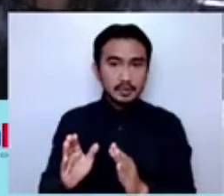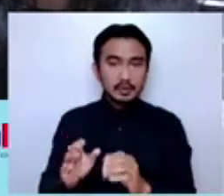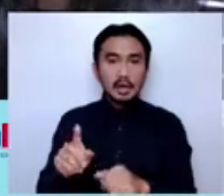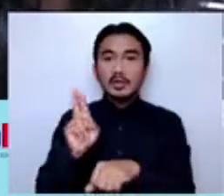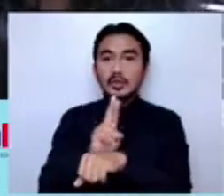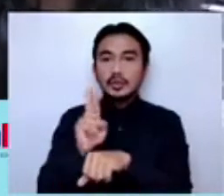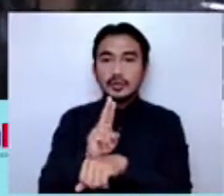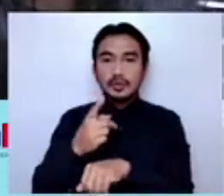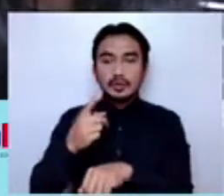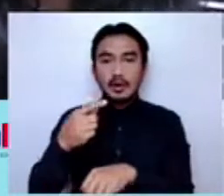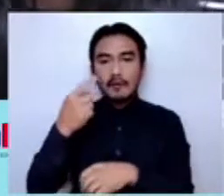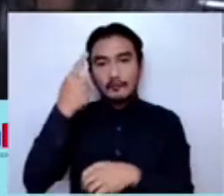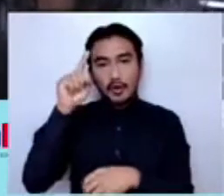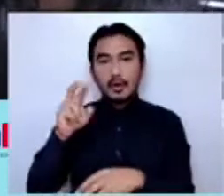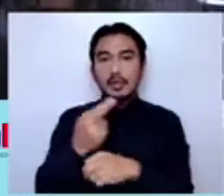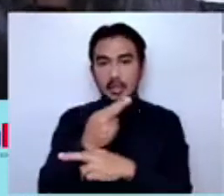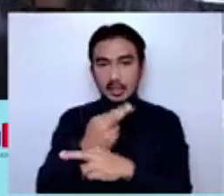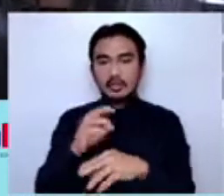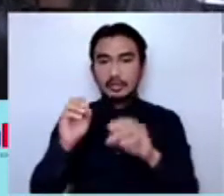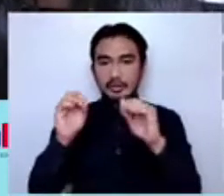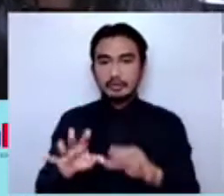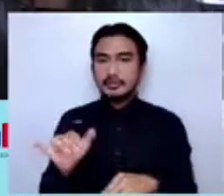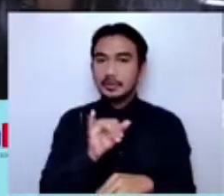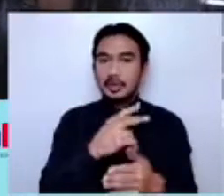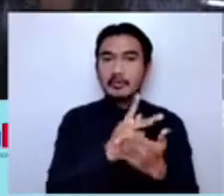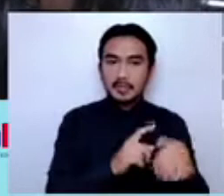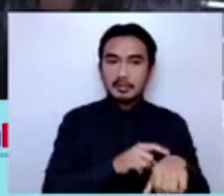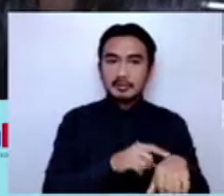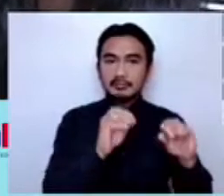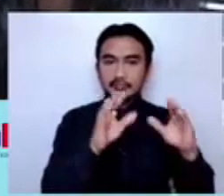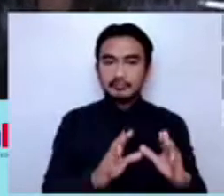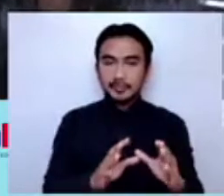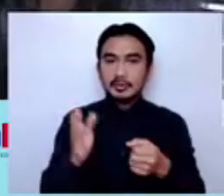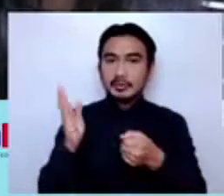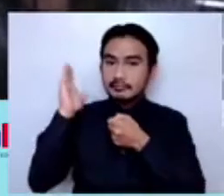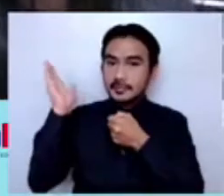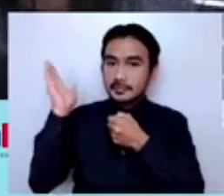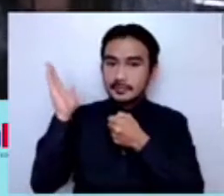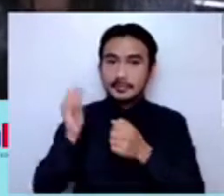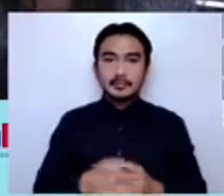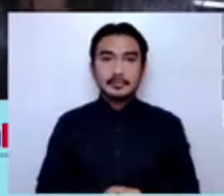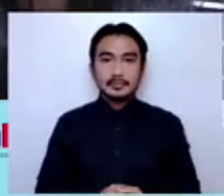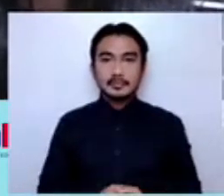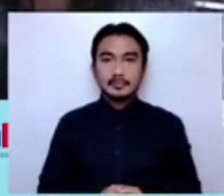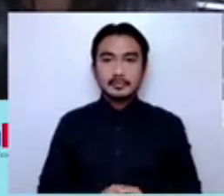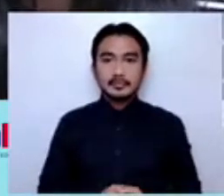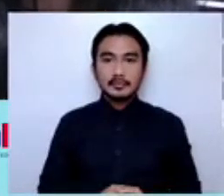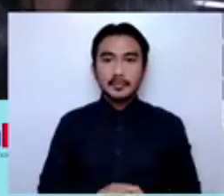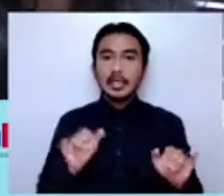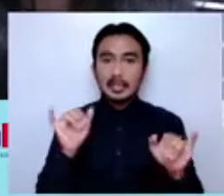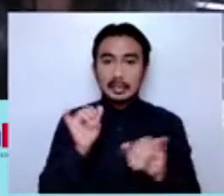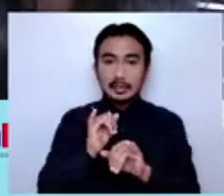regular teachers and our part-time teacher broadcasters. In the same manner, we also presented to